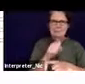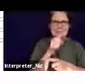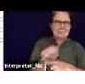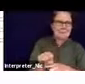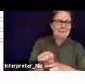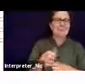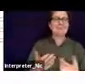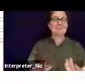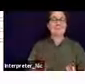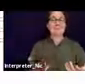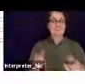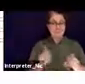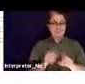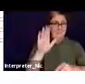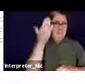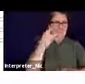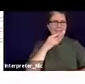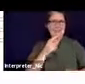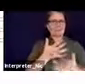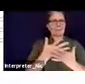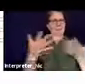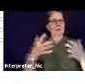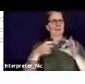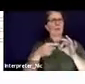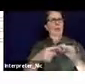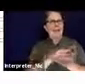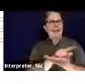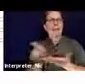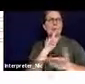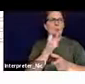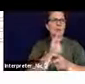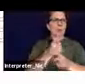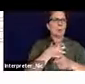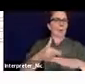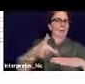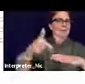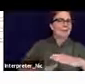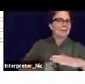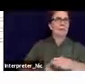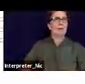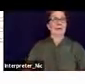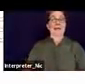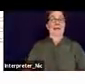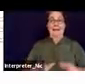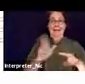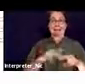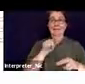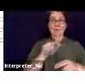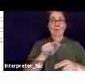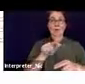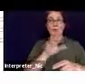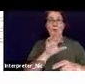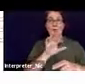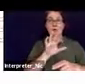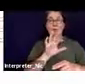And as I said, this is a huge question, which we're going to come on to look at in a bit more depth. But if you don't, if you're not open about